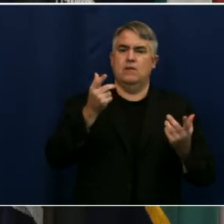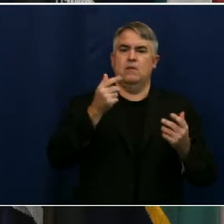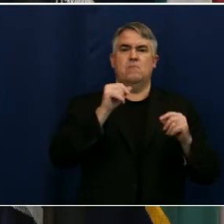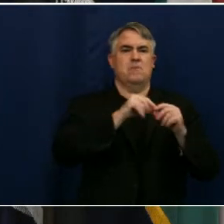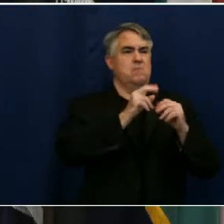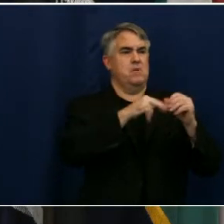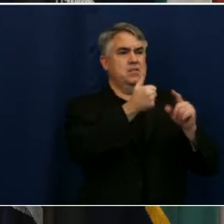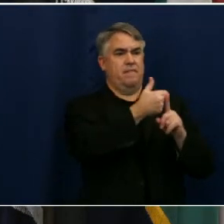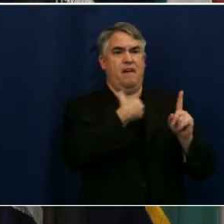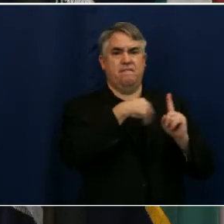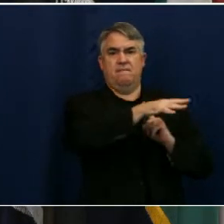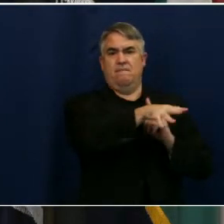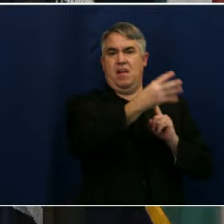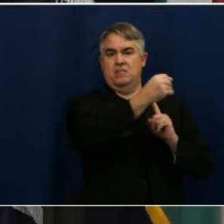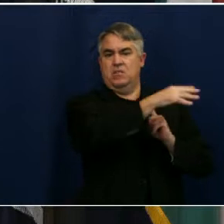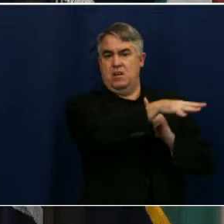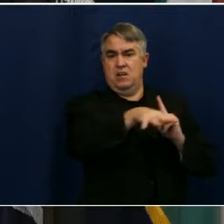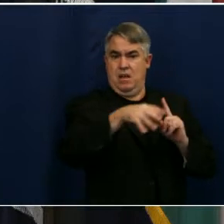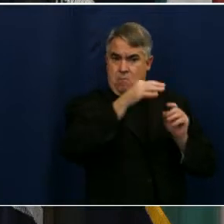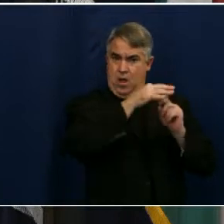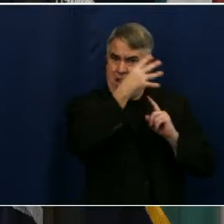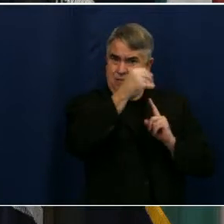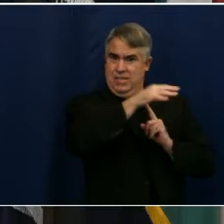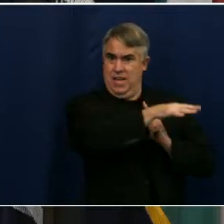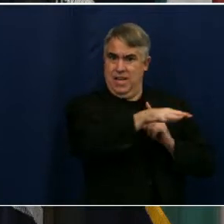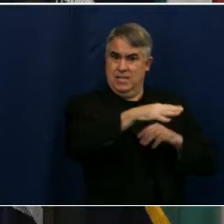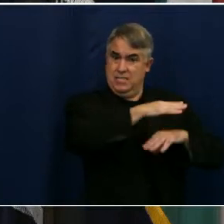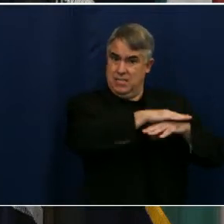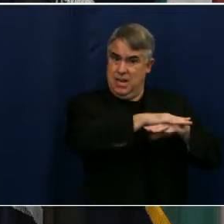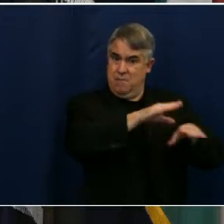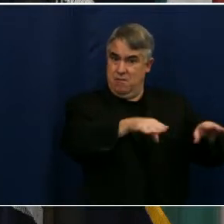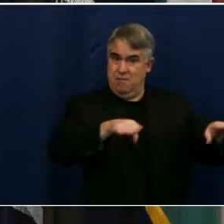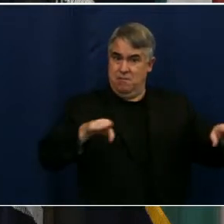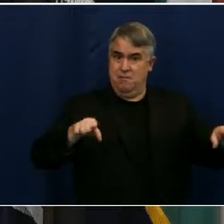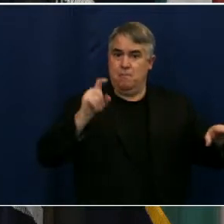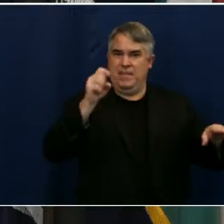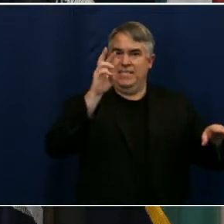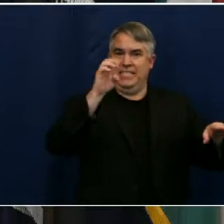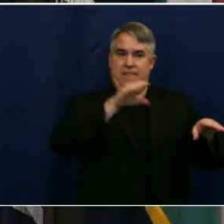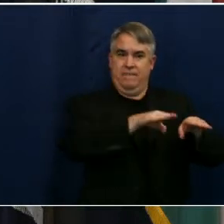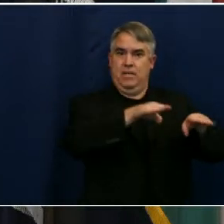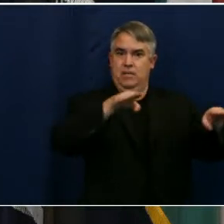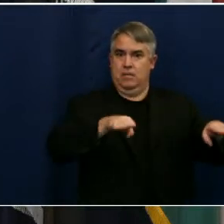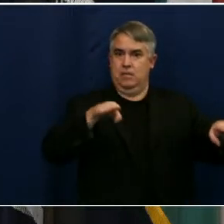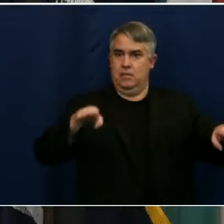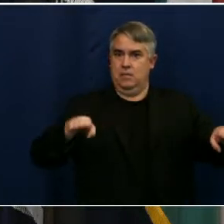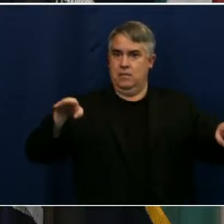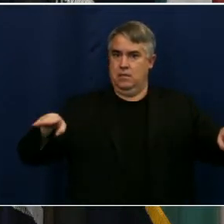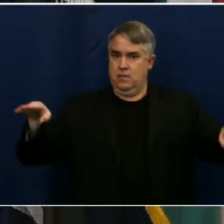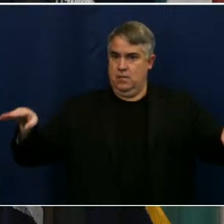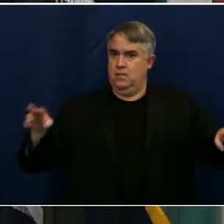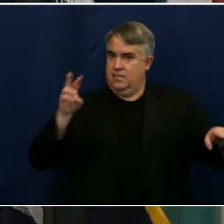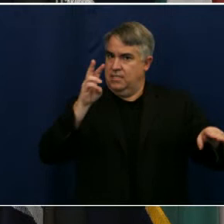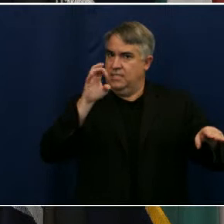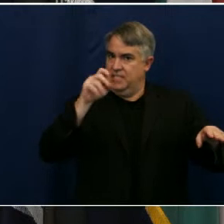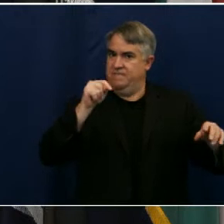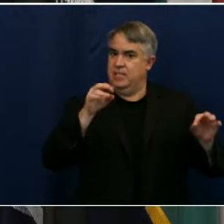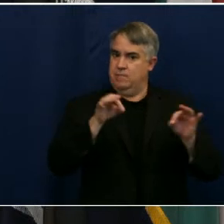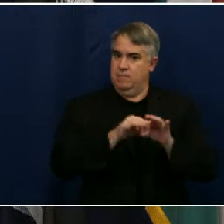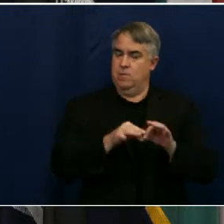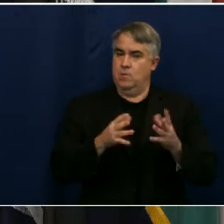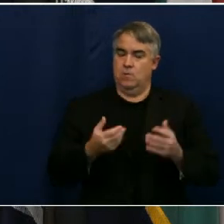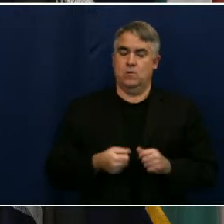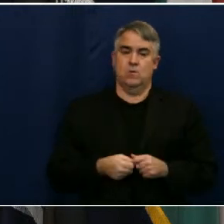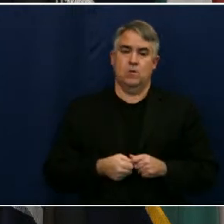feet physical distancing between each of the tables, and provided they have the space to do that, then they can monitor their own